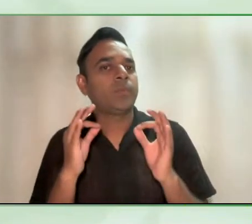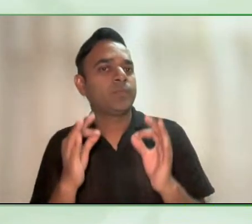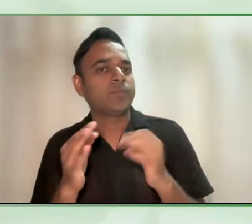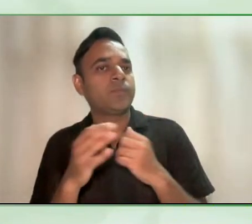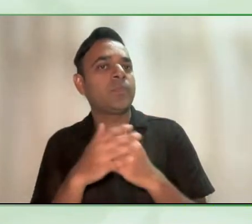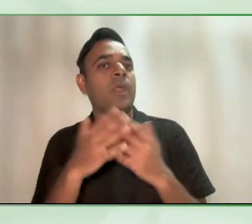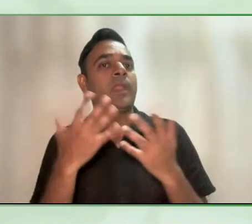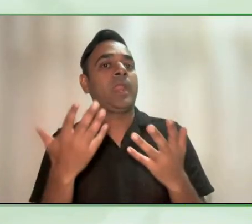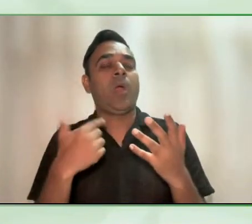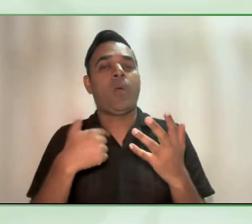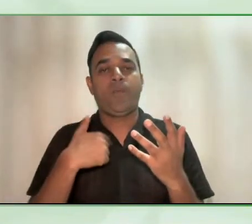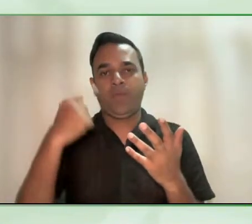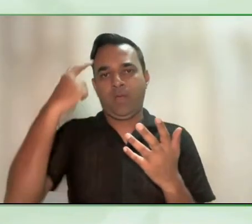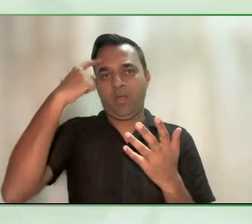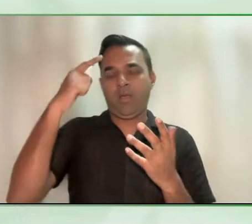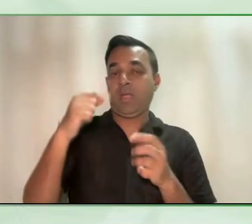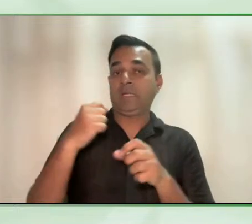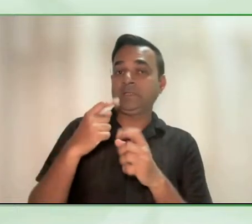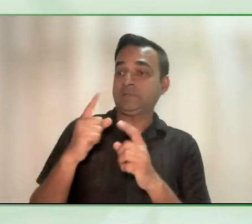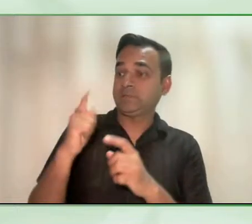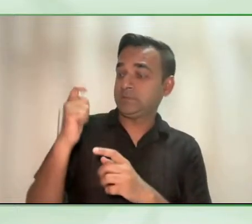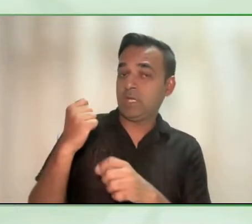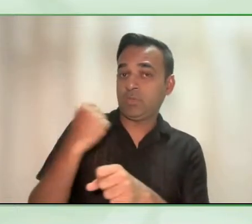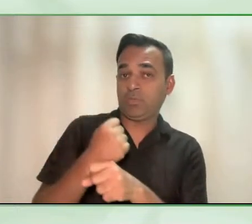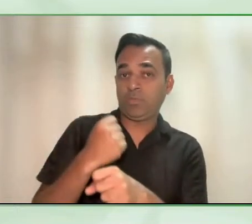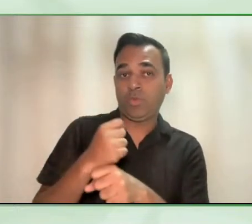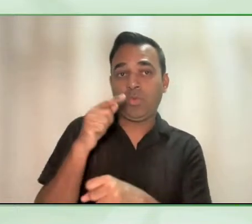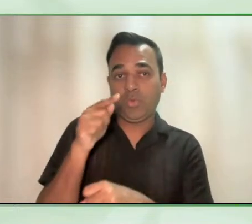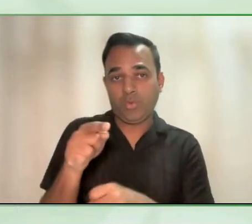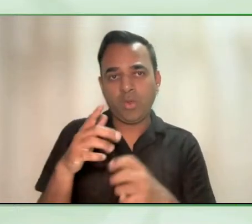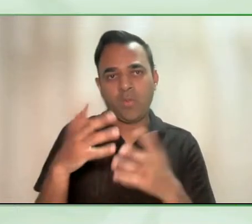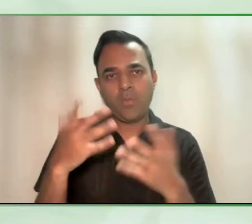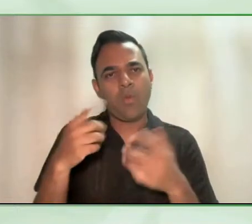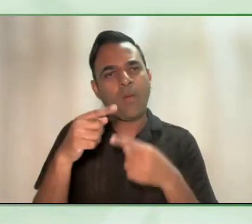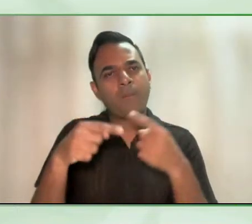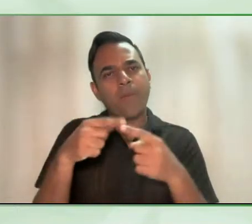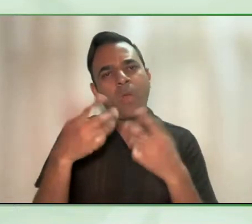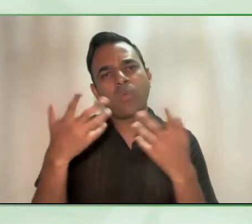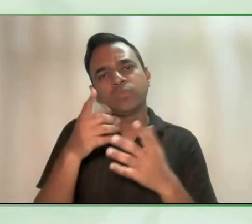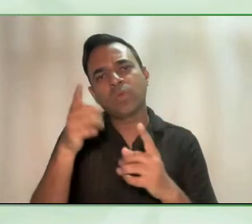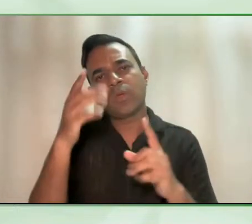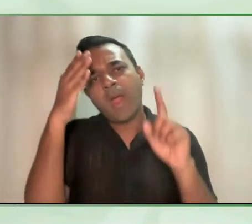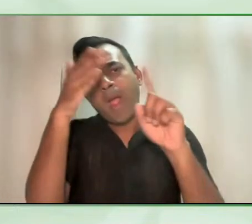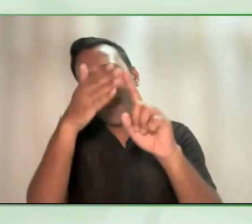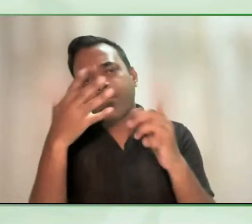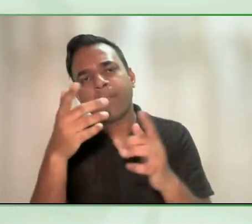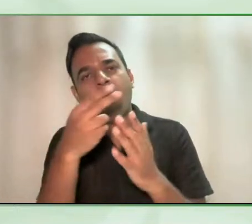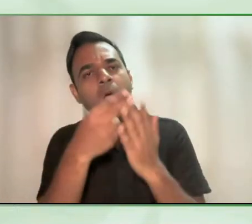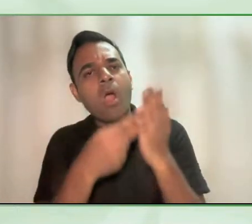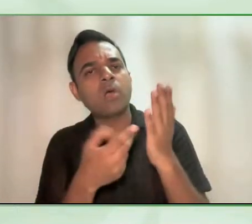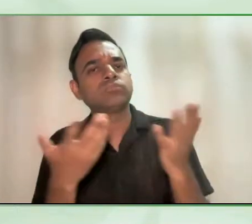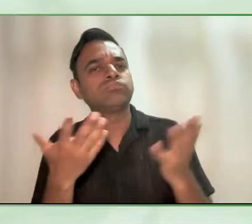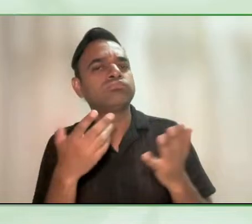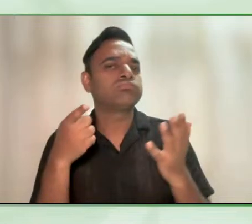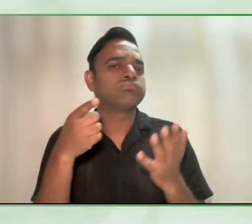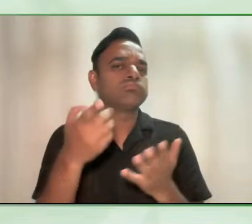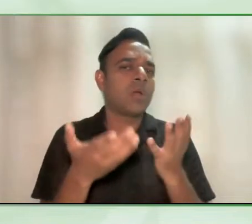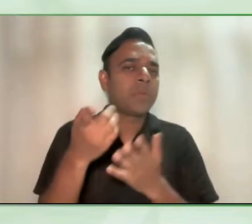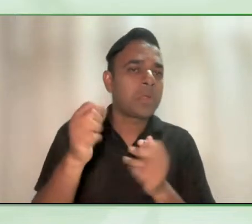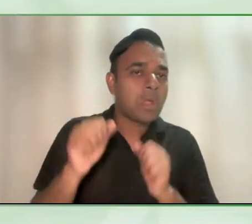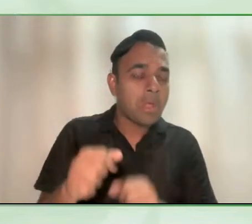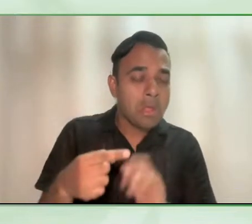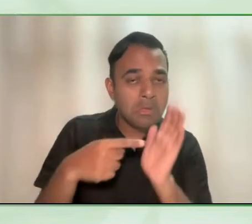in 2014. I've been involved with this work for over 20 years now in terms of arts practice